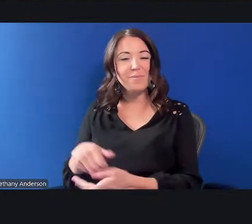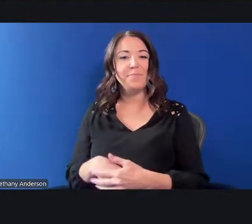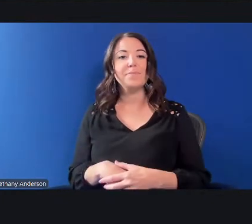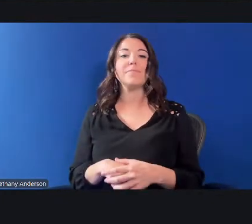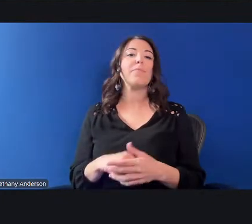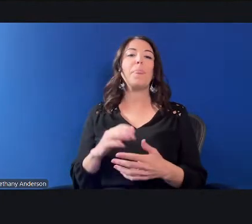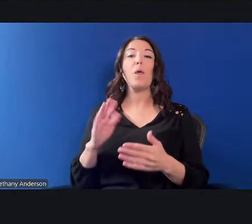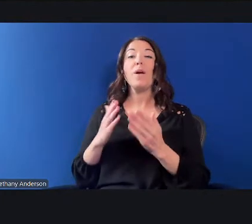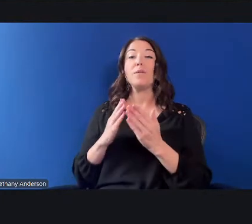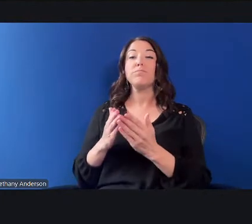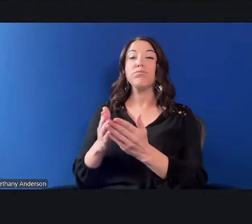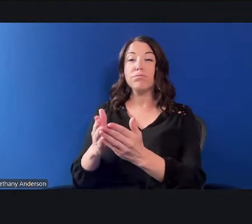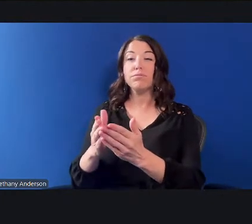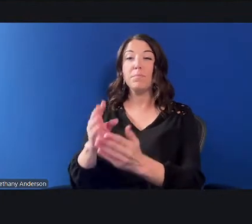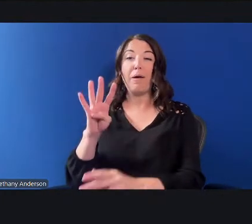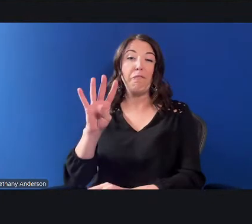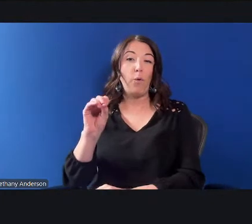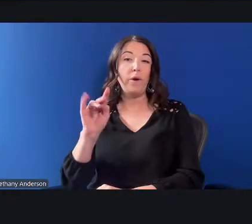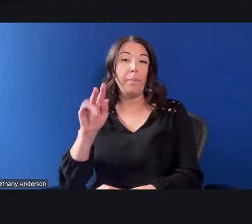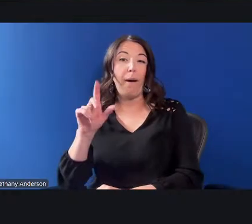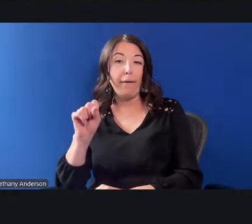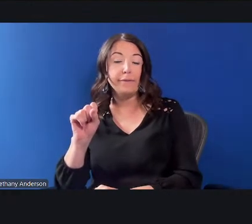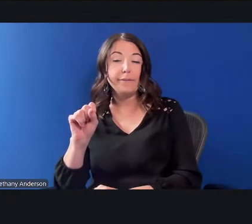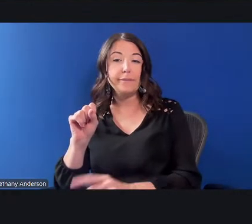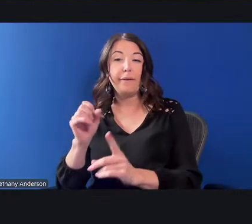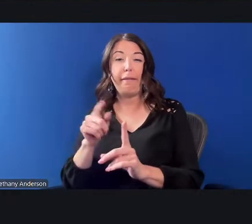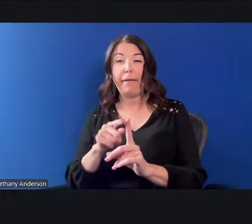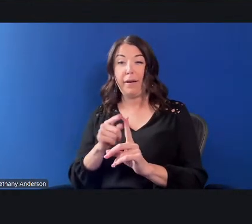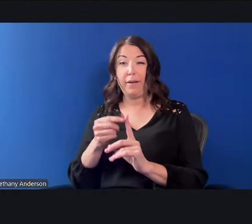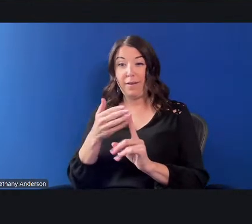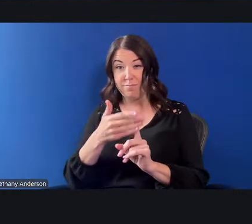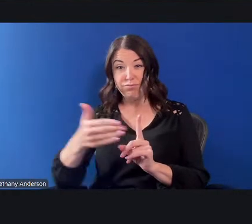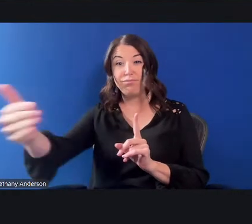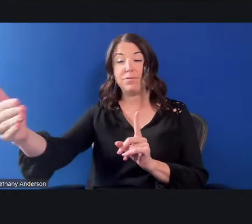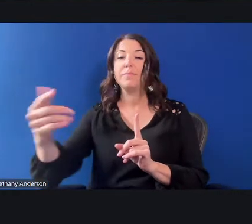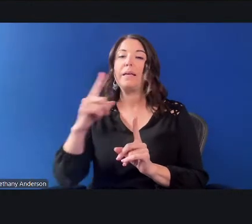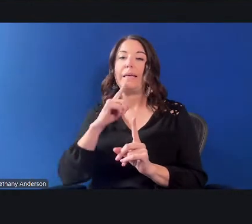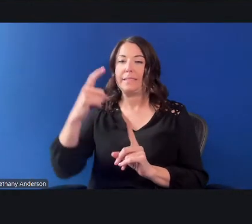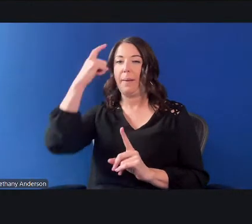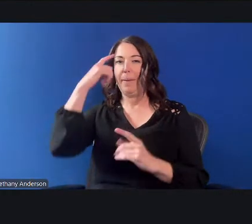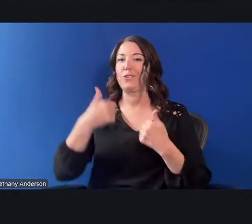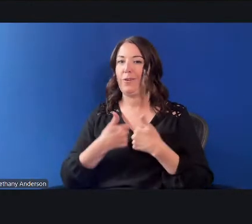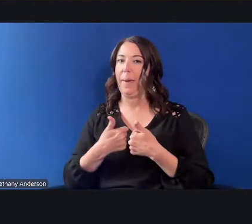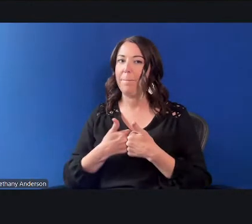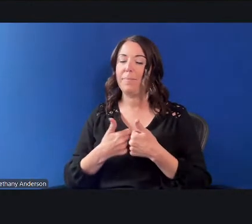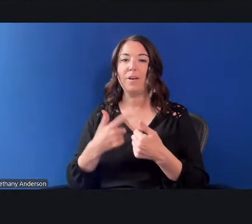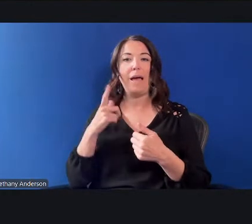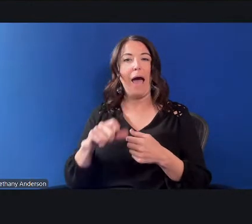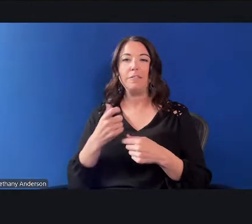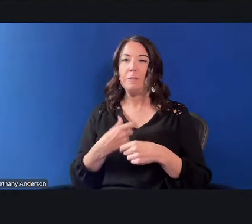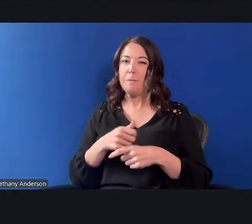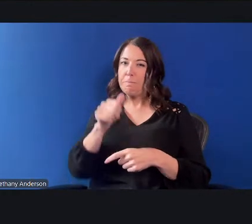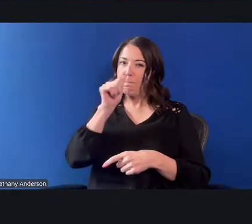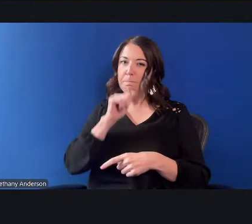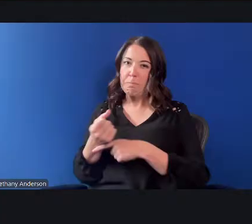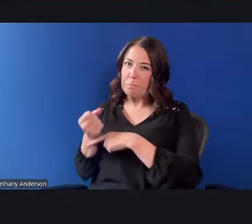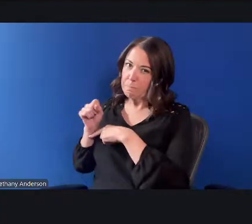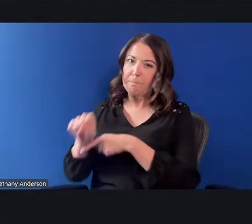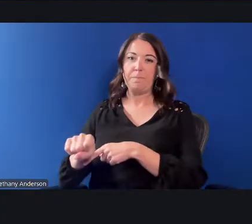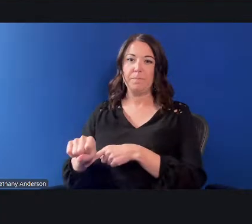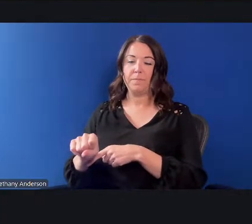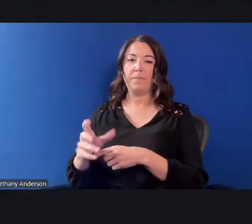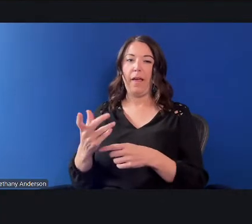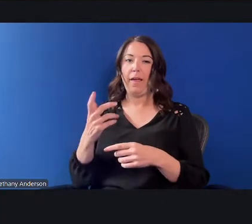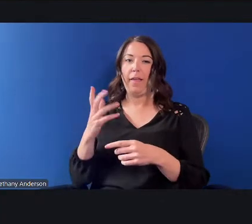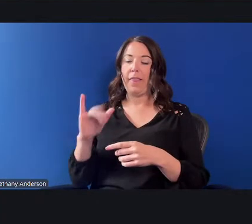race becomes a mental game, and learning that you have the ability to push through is immensely empowering. The